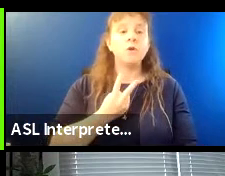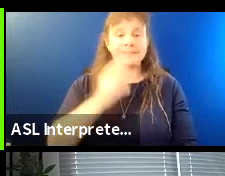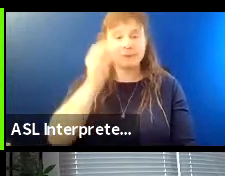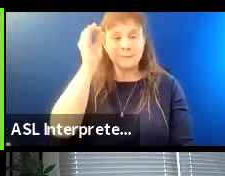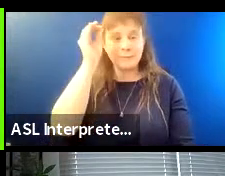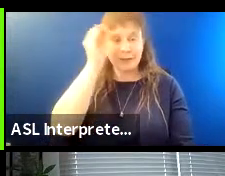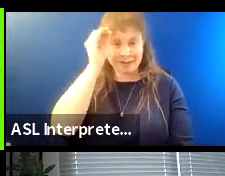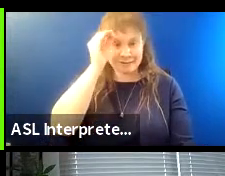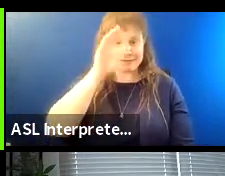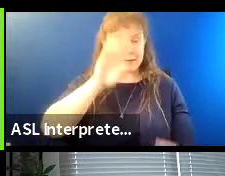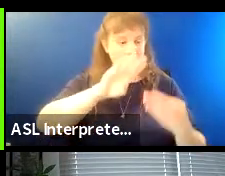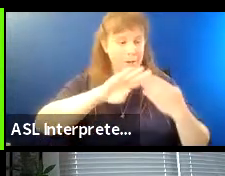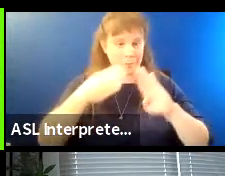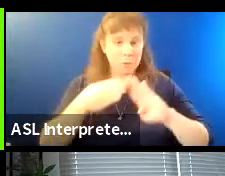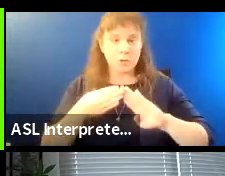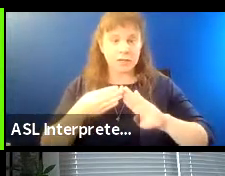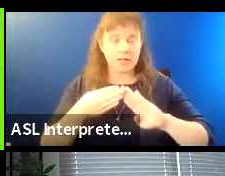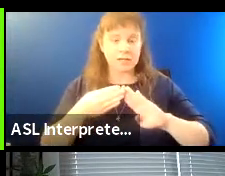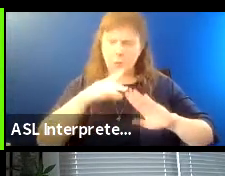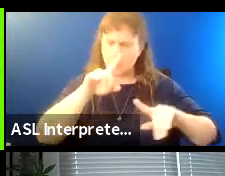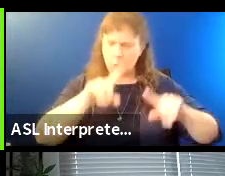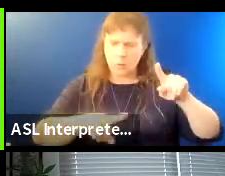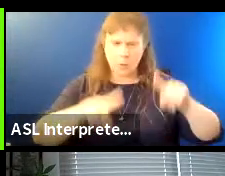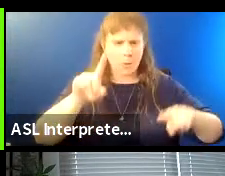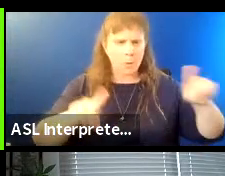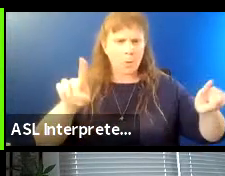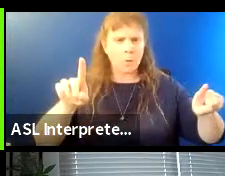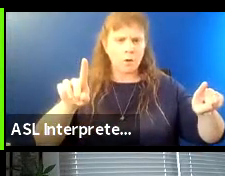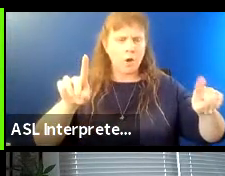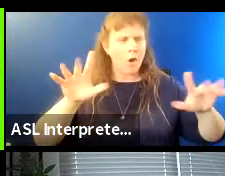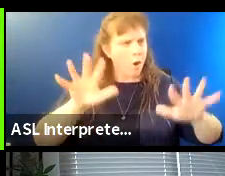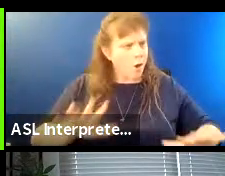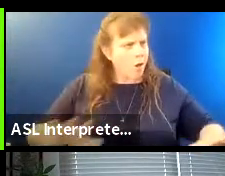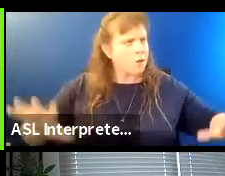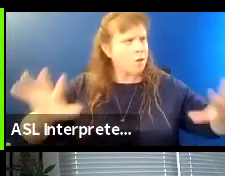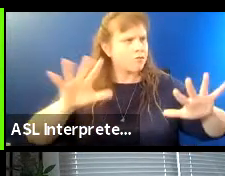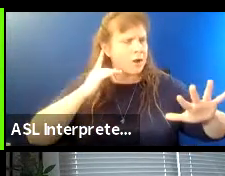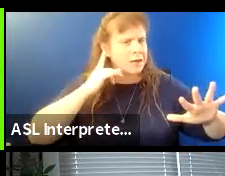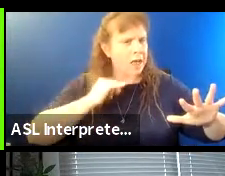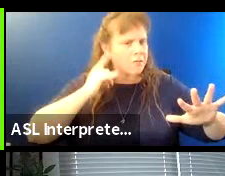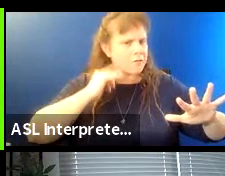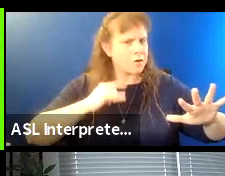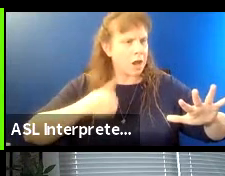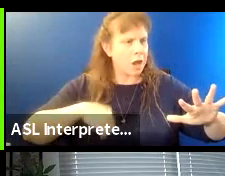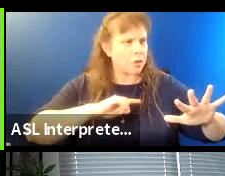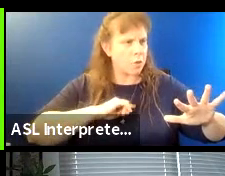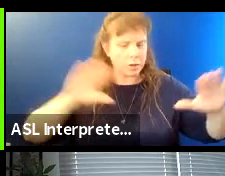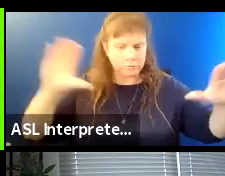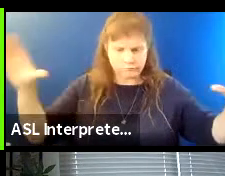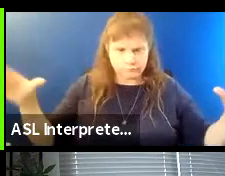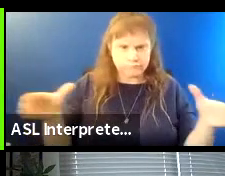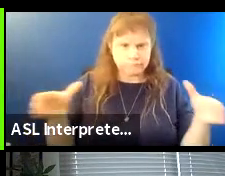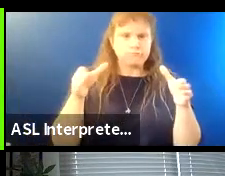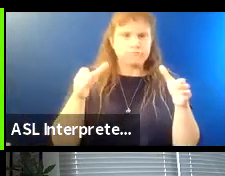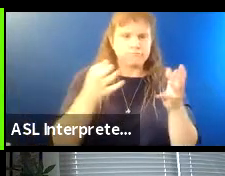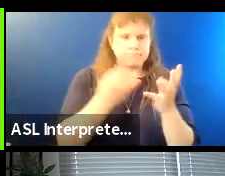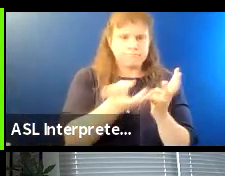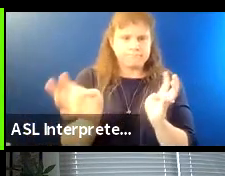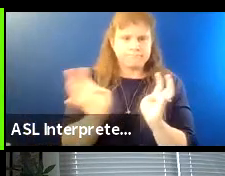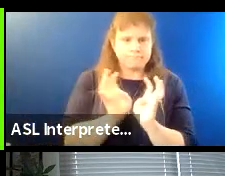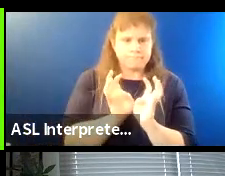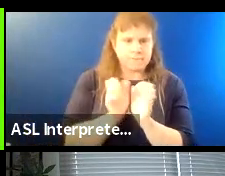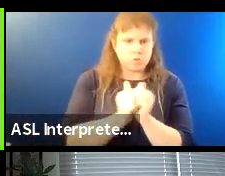the communities across California. And together, we made this